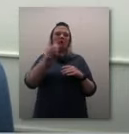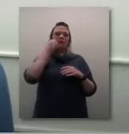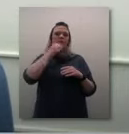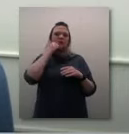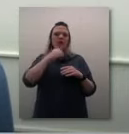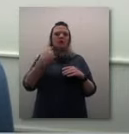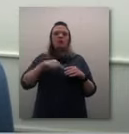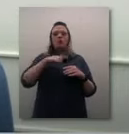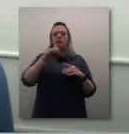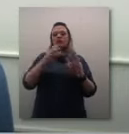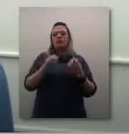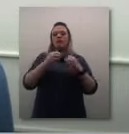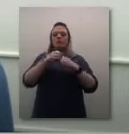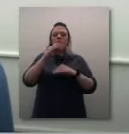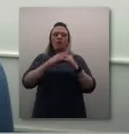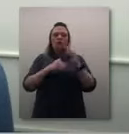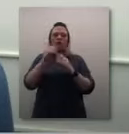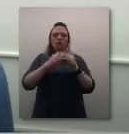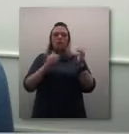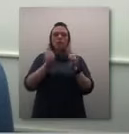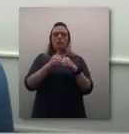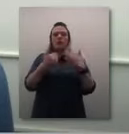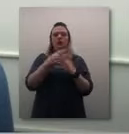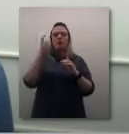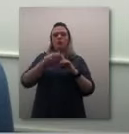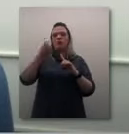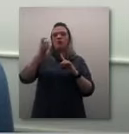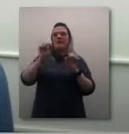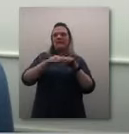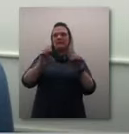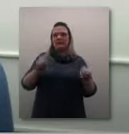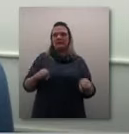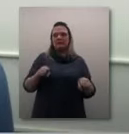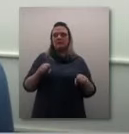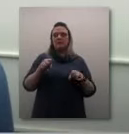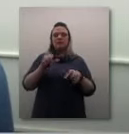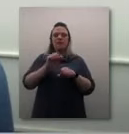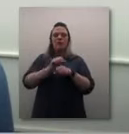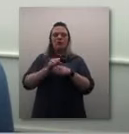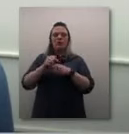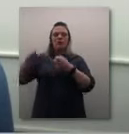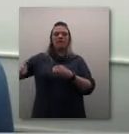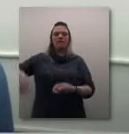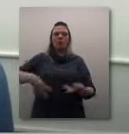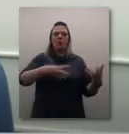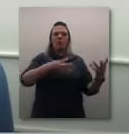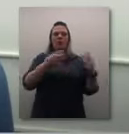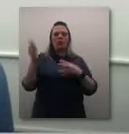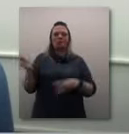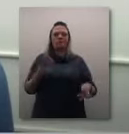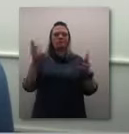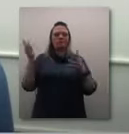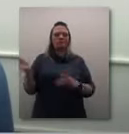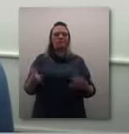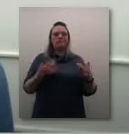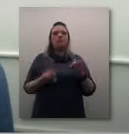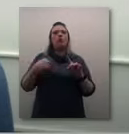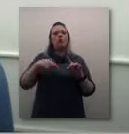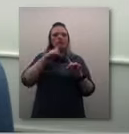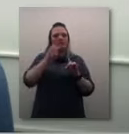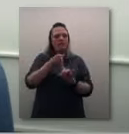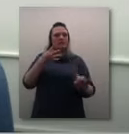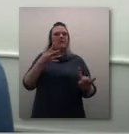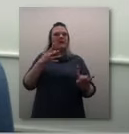more comfortable with this new automated system and work the flow. But we again we are expanding our